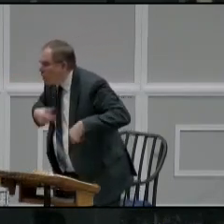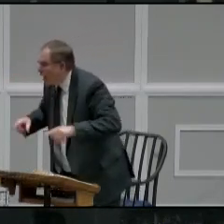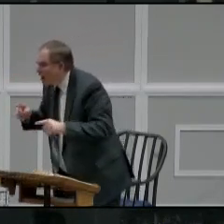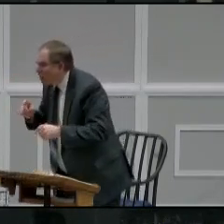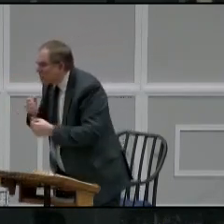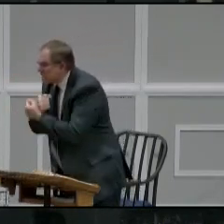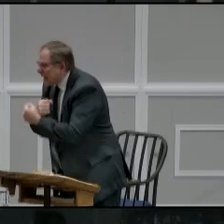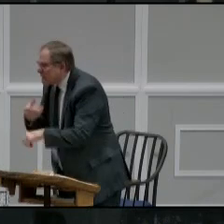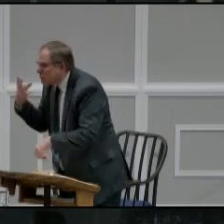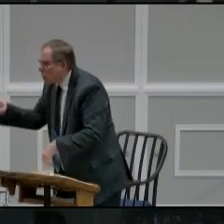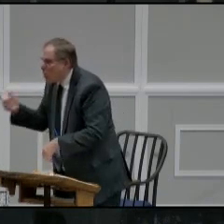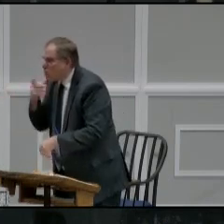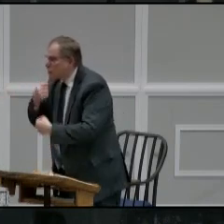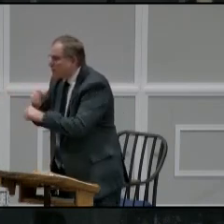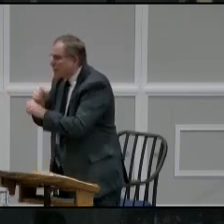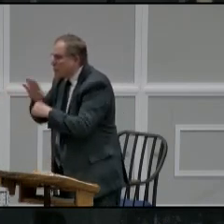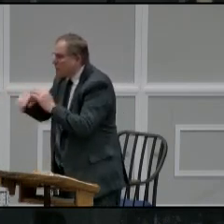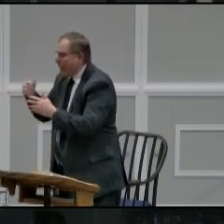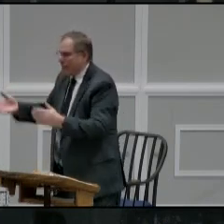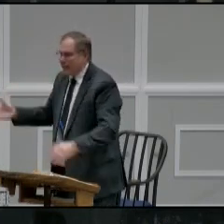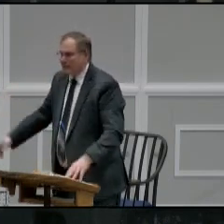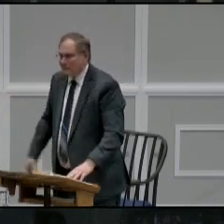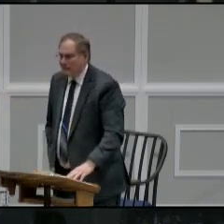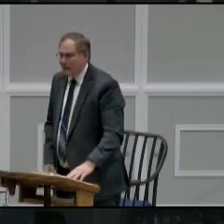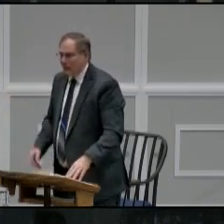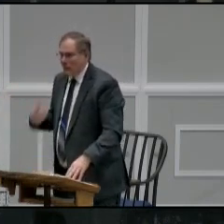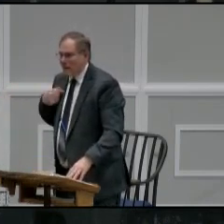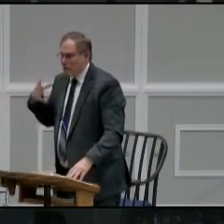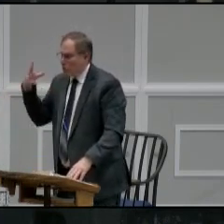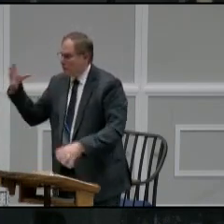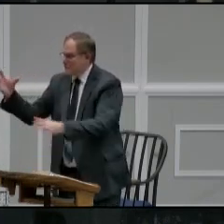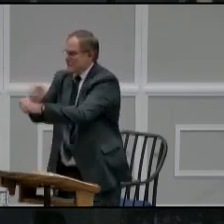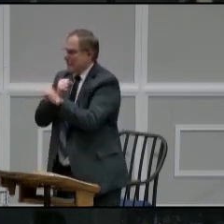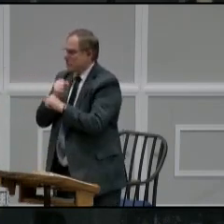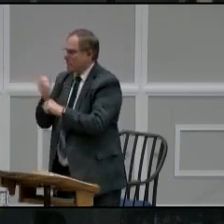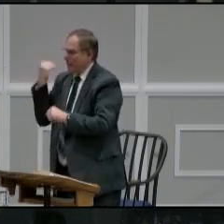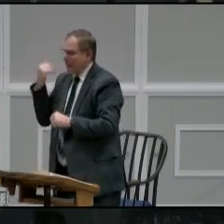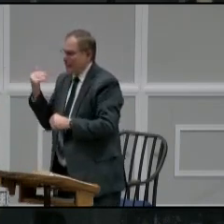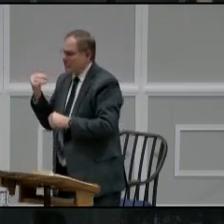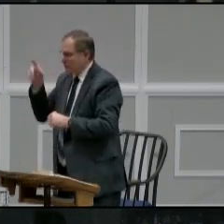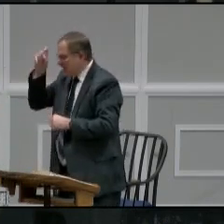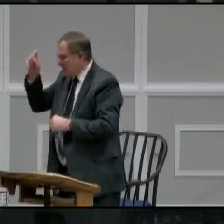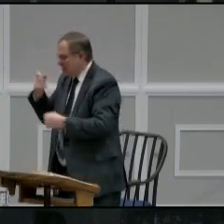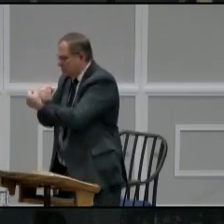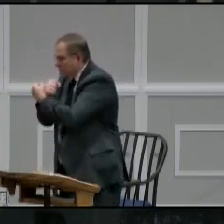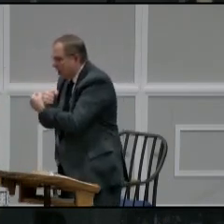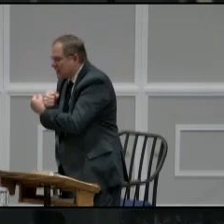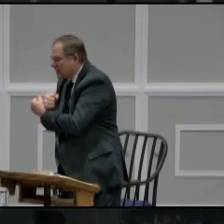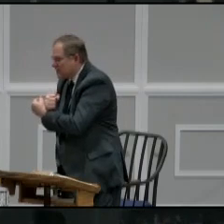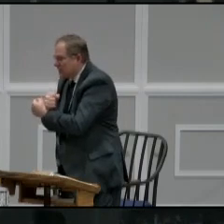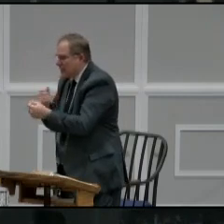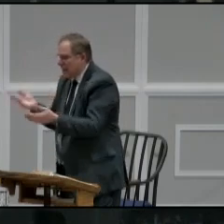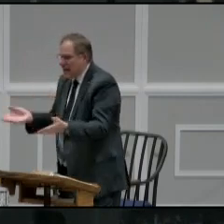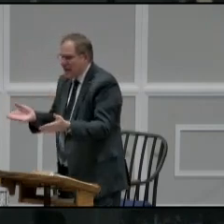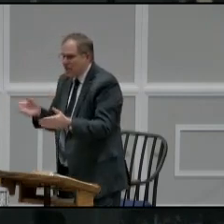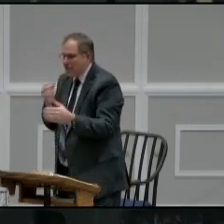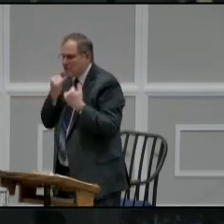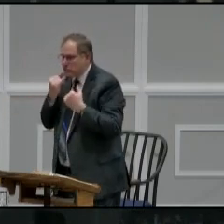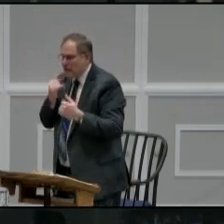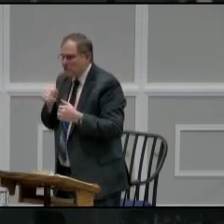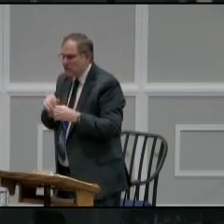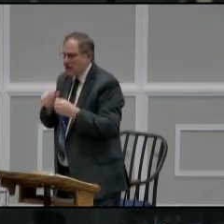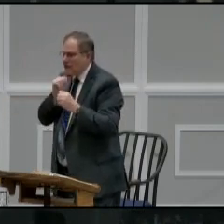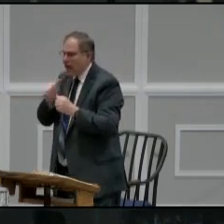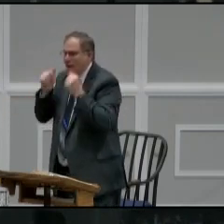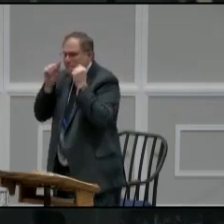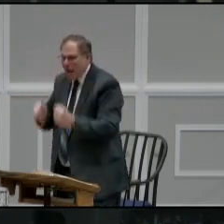my stuff? We got to go get them back. And so here they are in this impossible situation where it seemed that